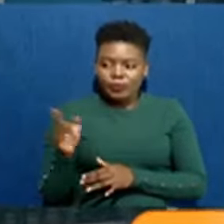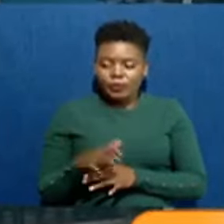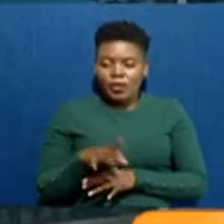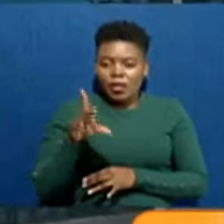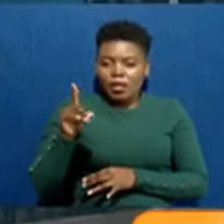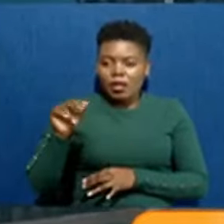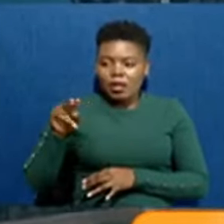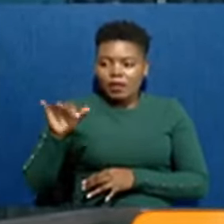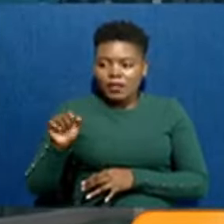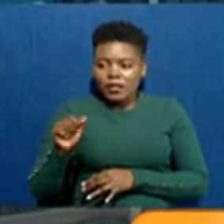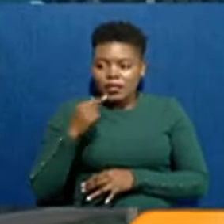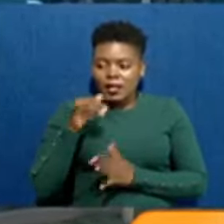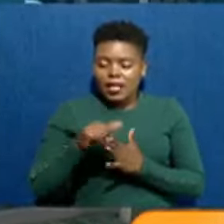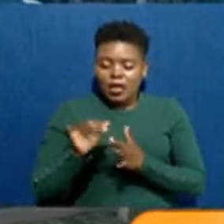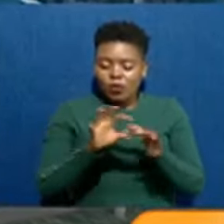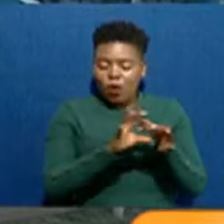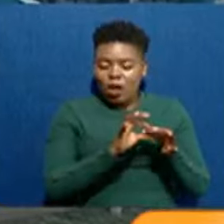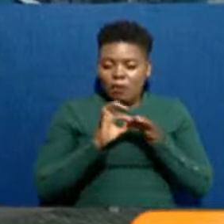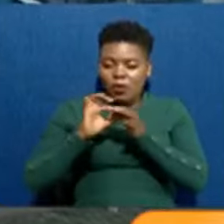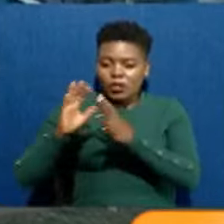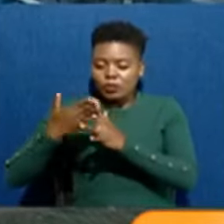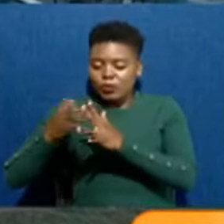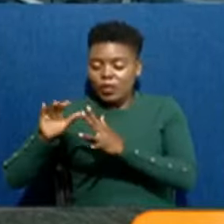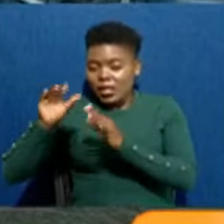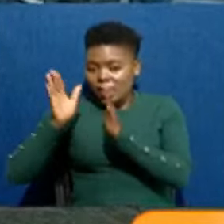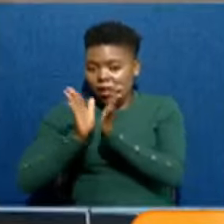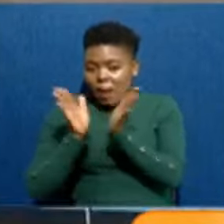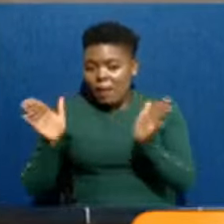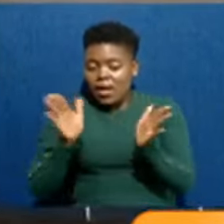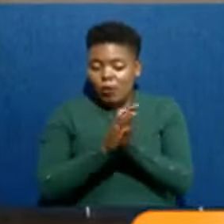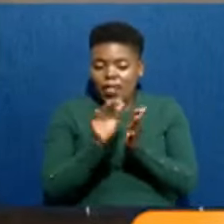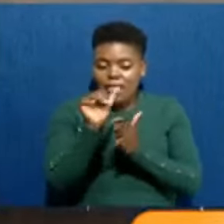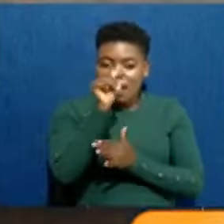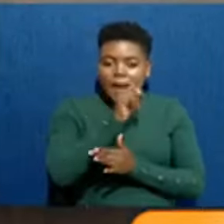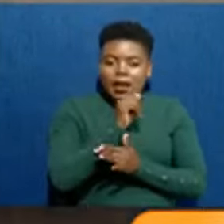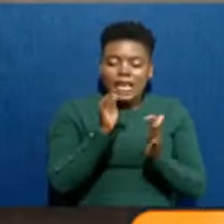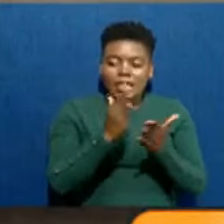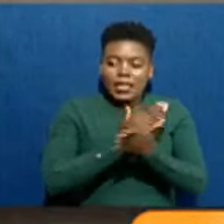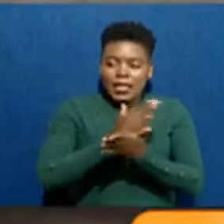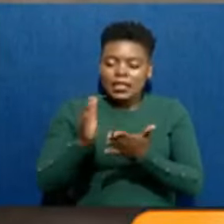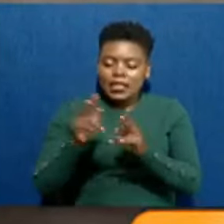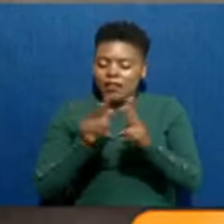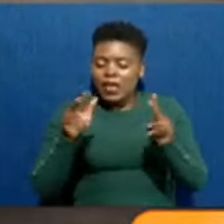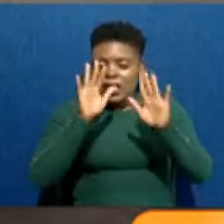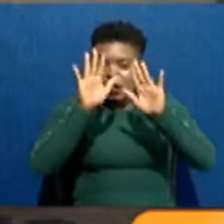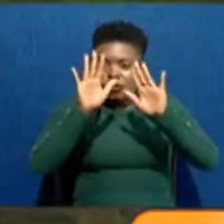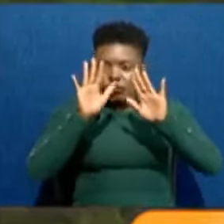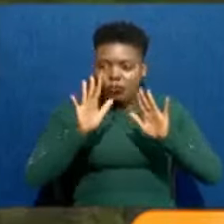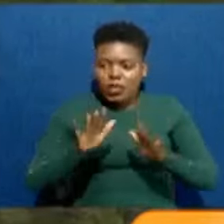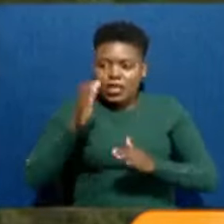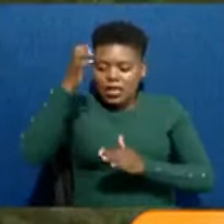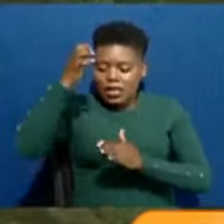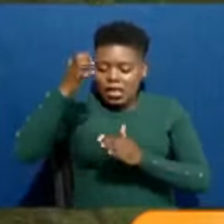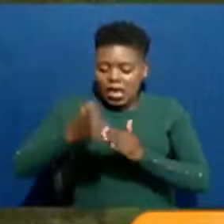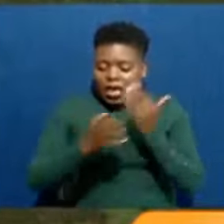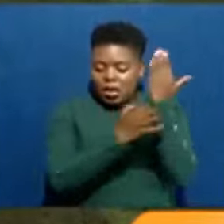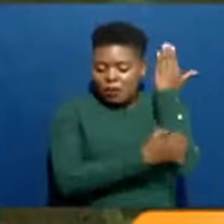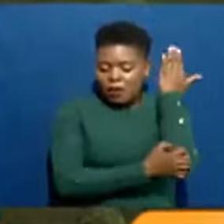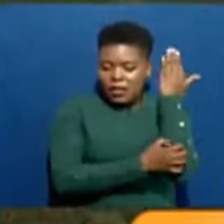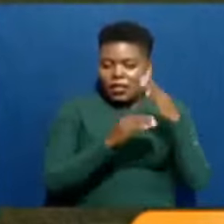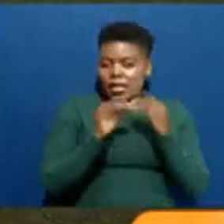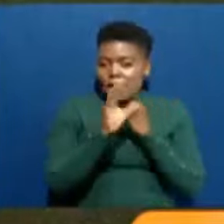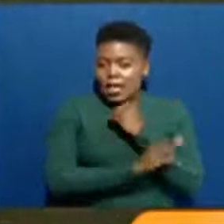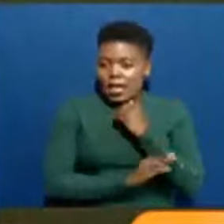Davis and Shirtlif says collaboration between the public and the private sector plays a crucial role in ending extreme poverty